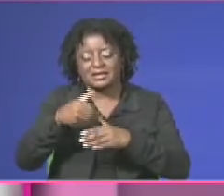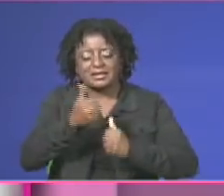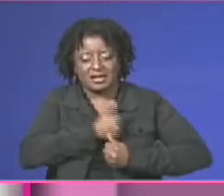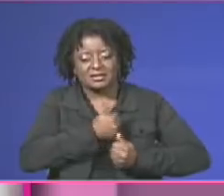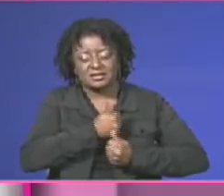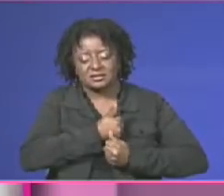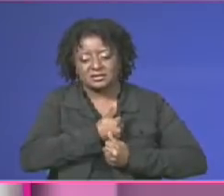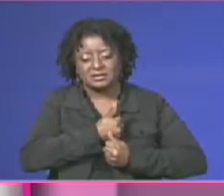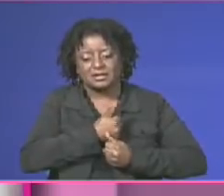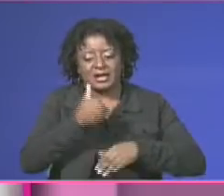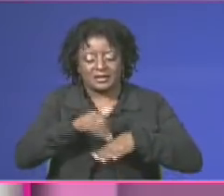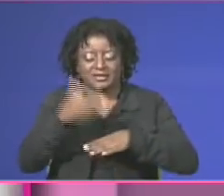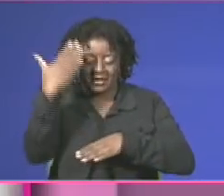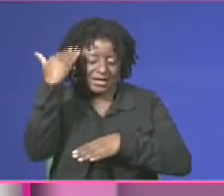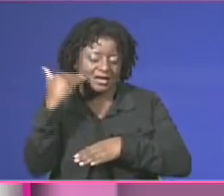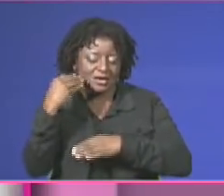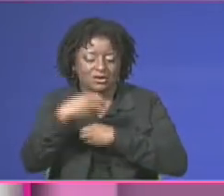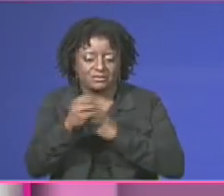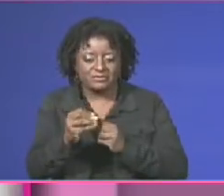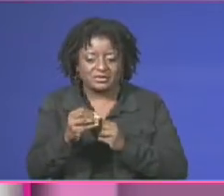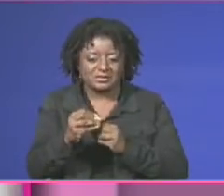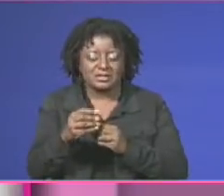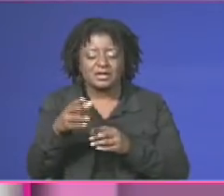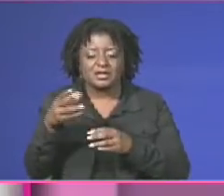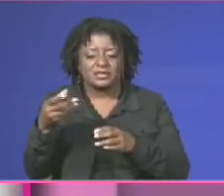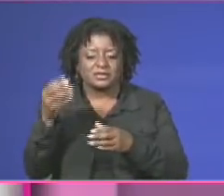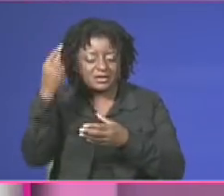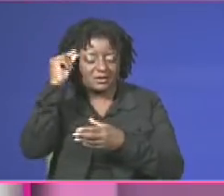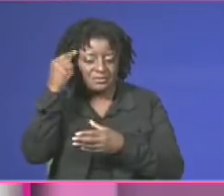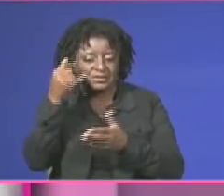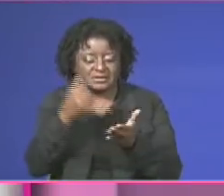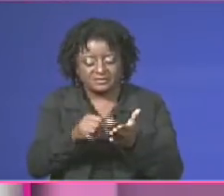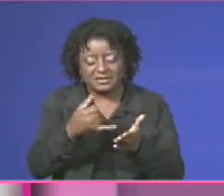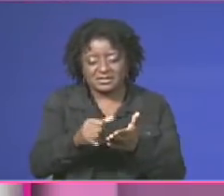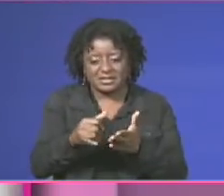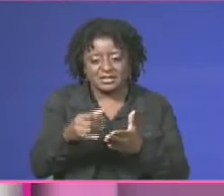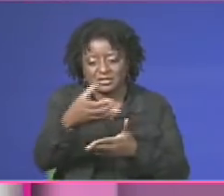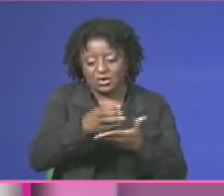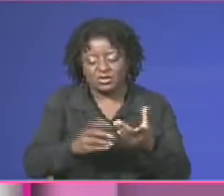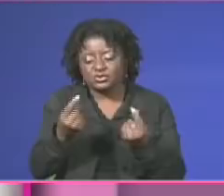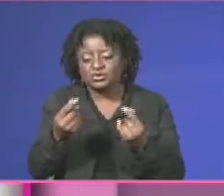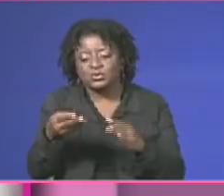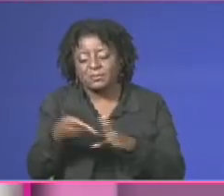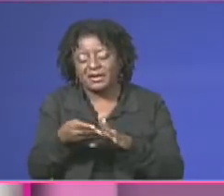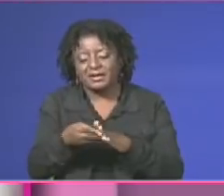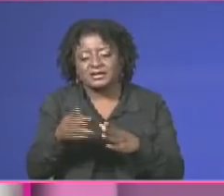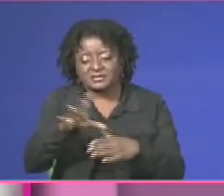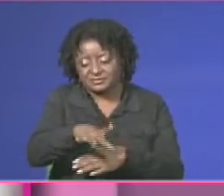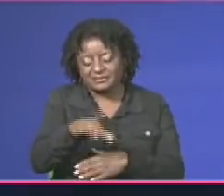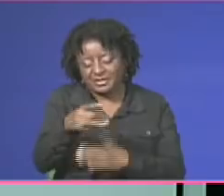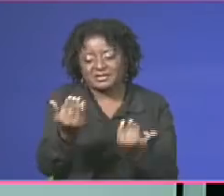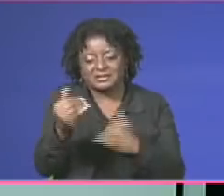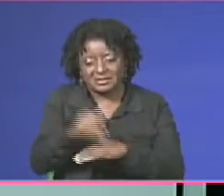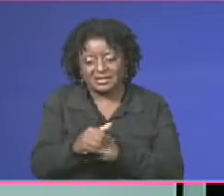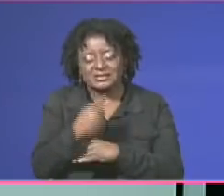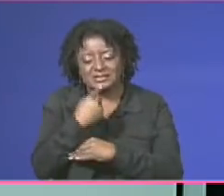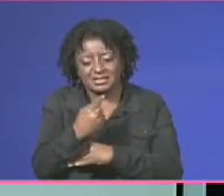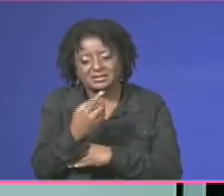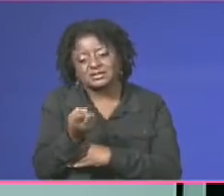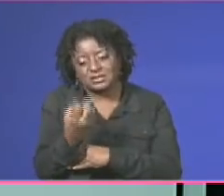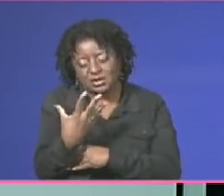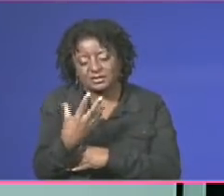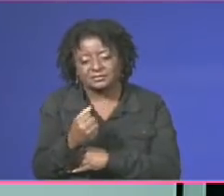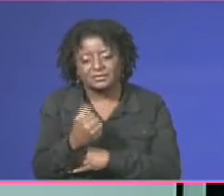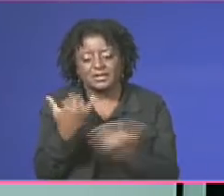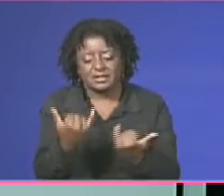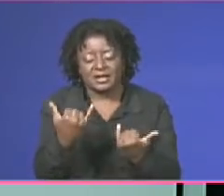Watson has been investigating the cost to do banking with these institutions, and his findings tonight are quite telling. Nowadays,